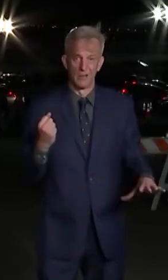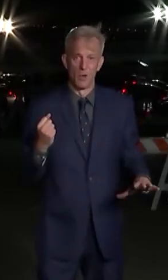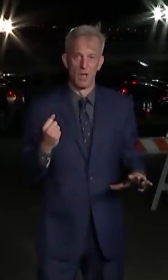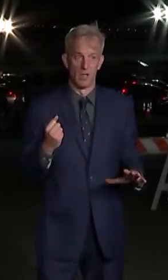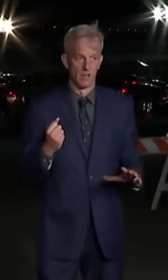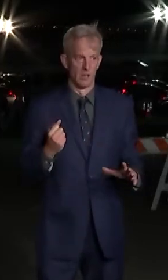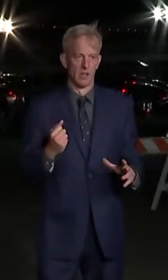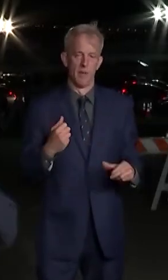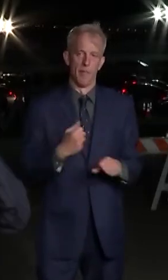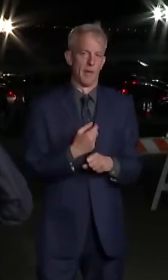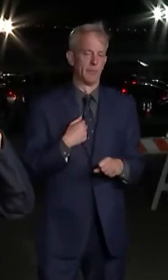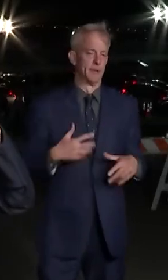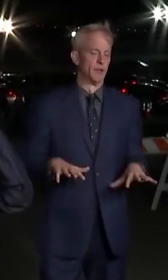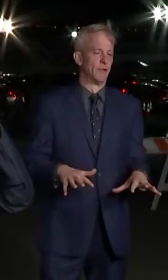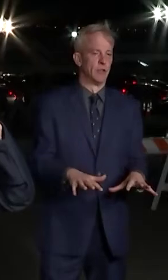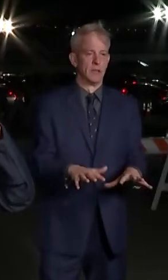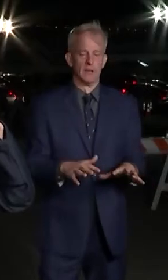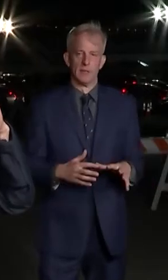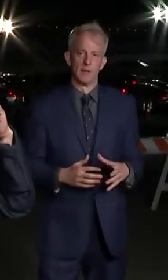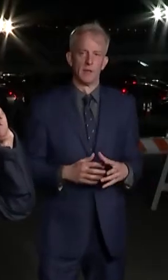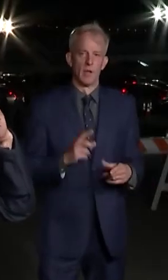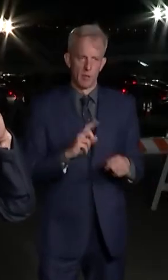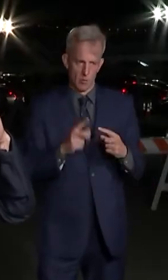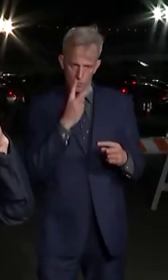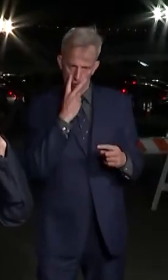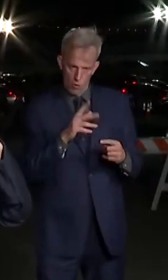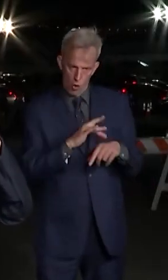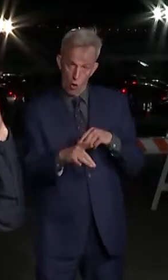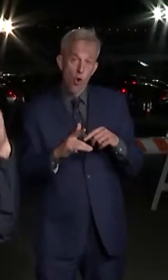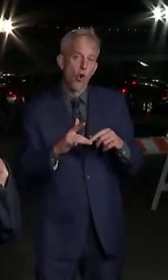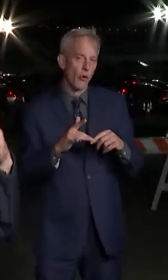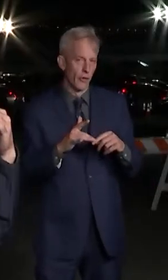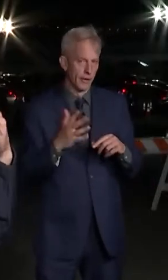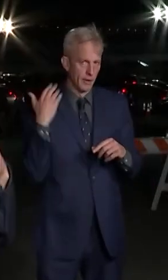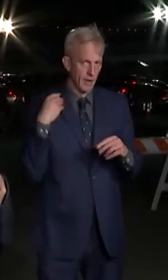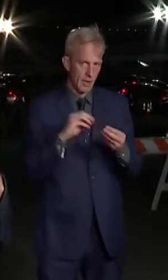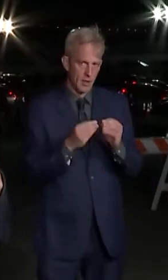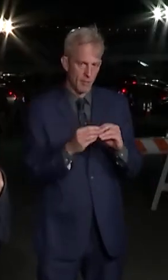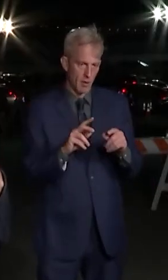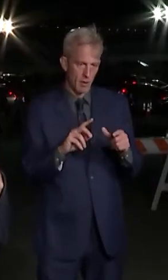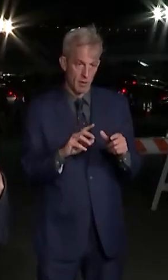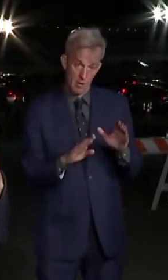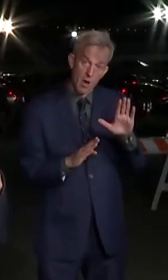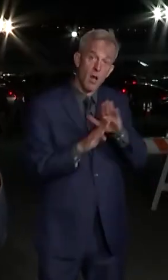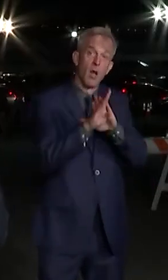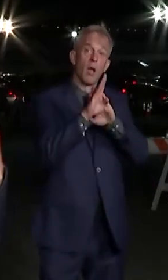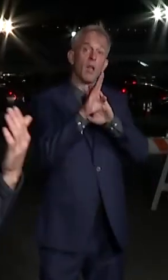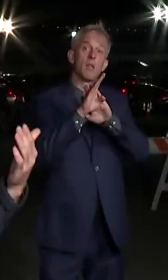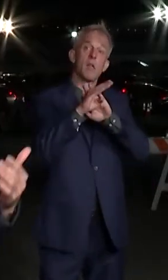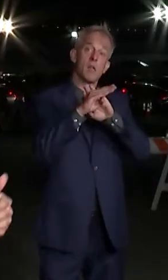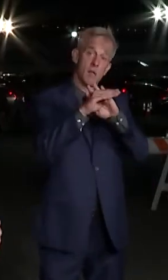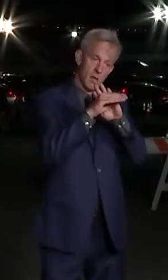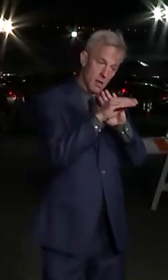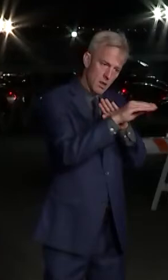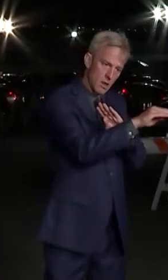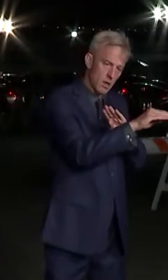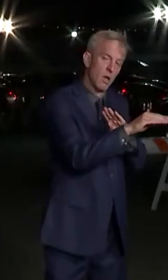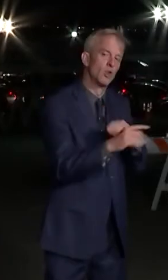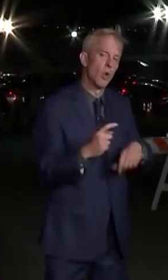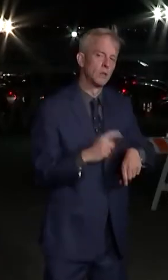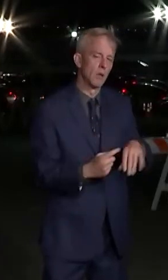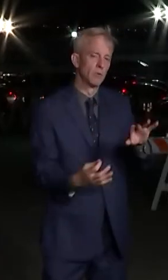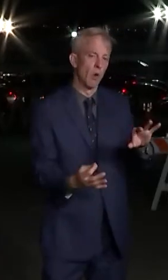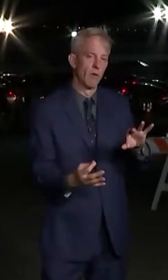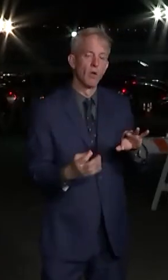outbreak. But as we saw the early numbers begin to plateau, the timing was perfect. So we had, for instance, 6,000